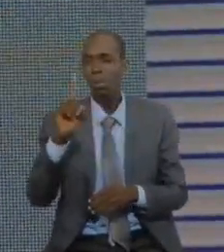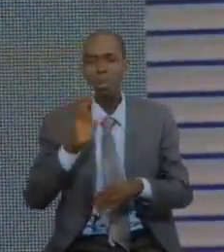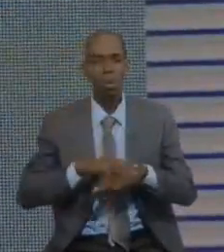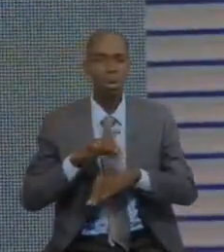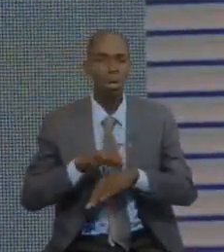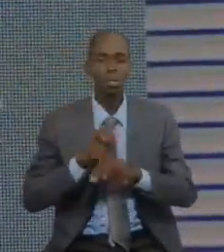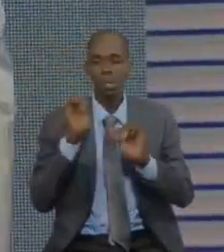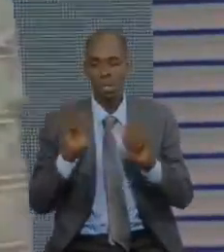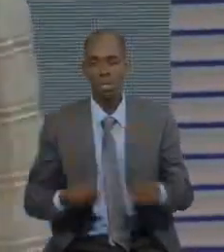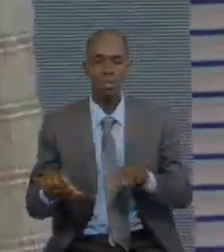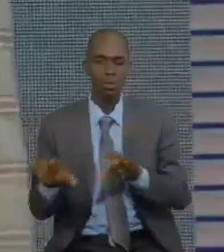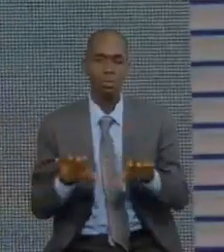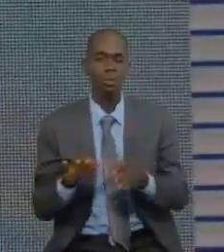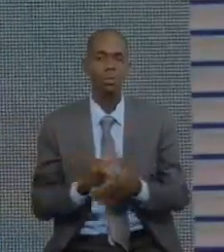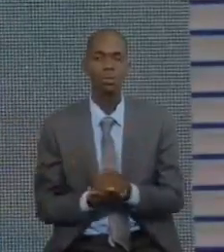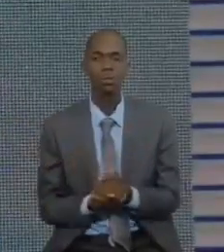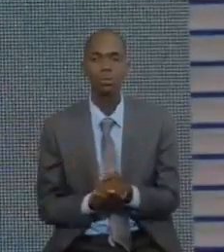could